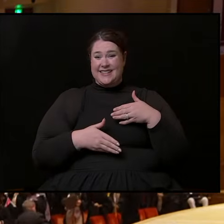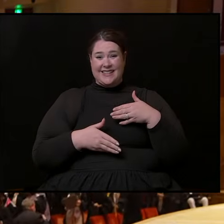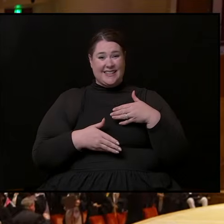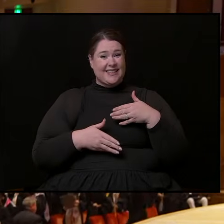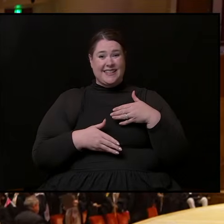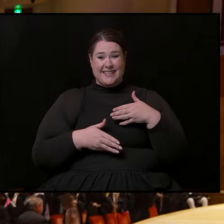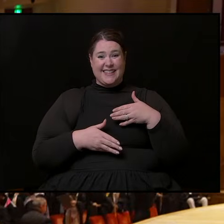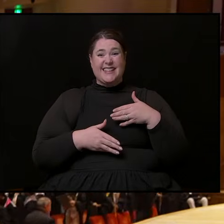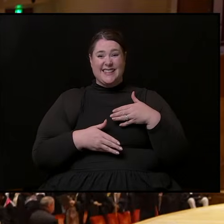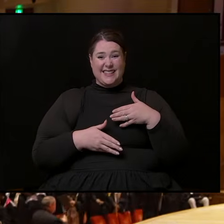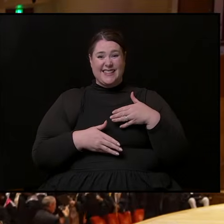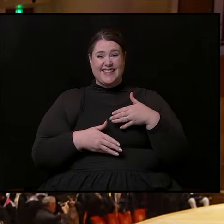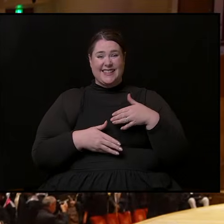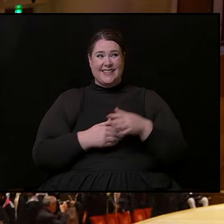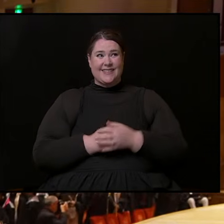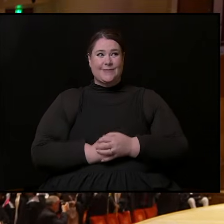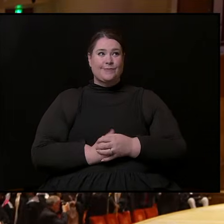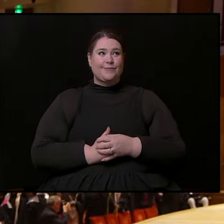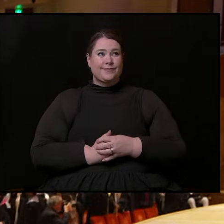Hang on.